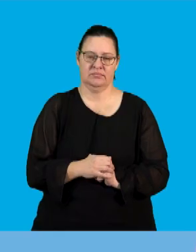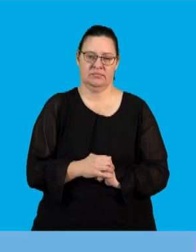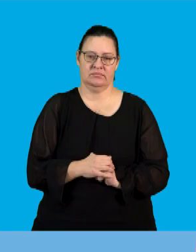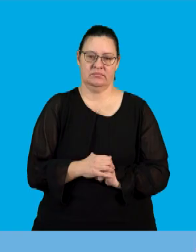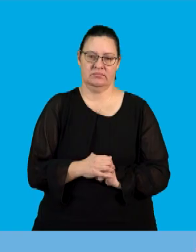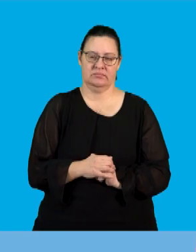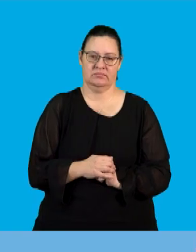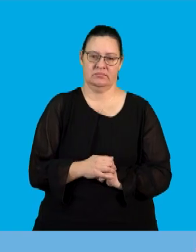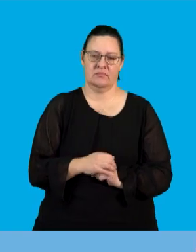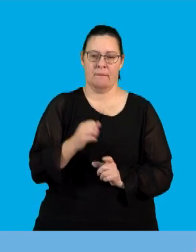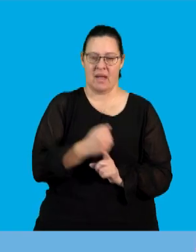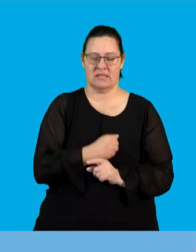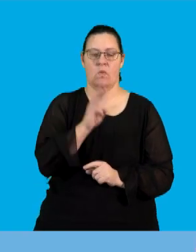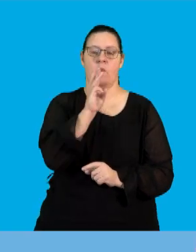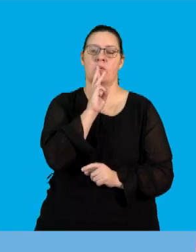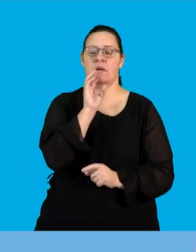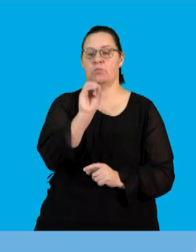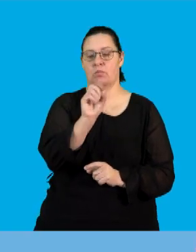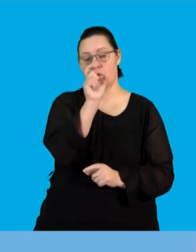we're writing a weighed equation, so this is going to be